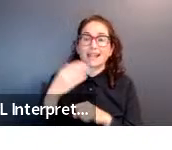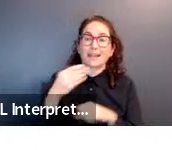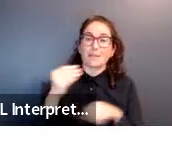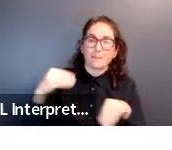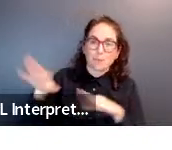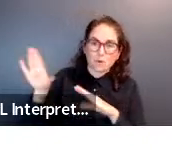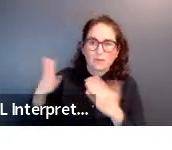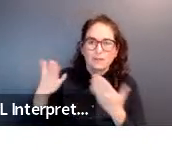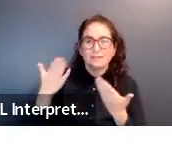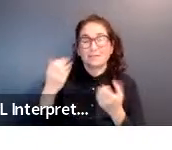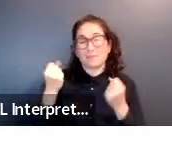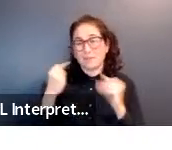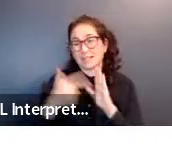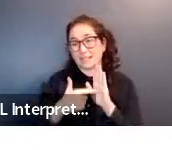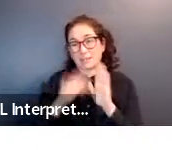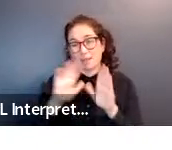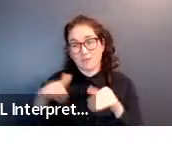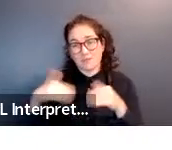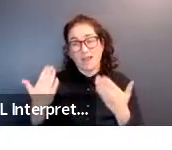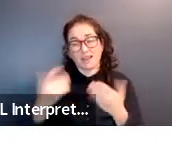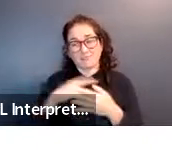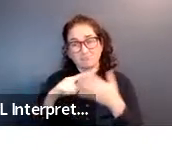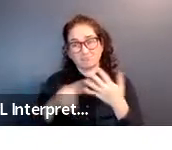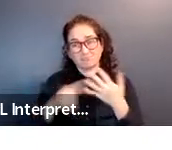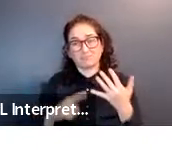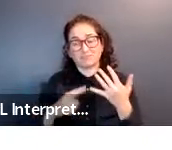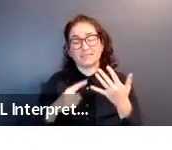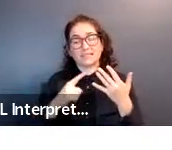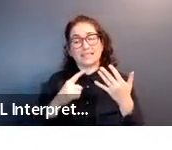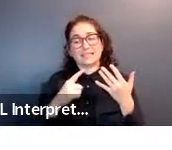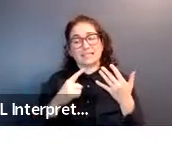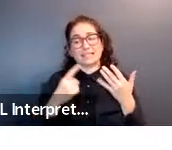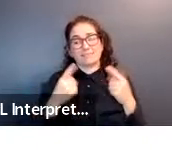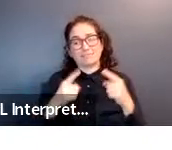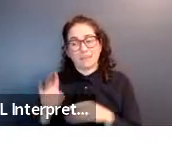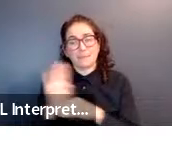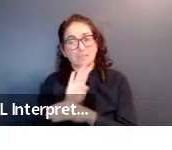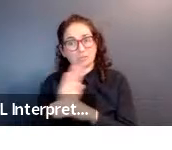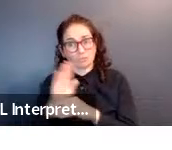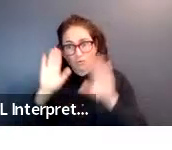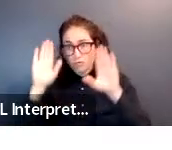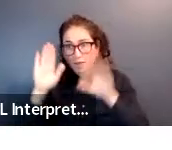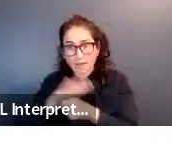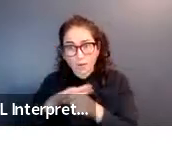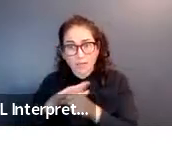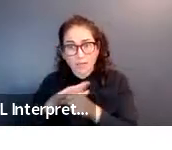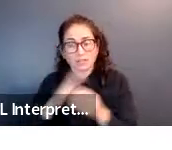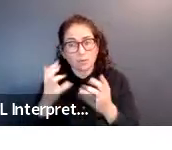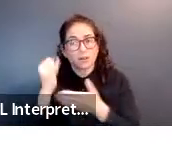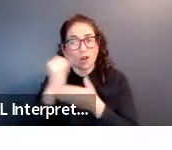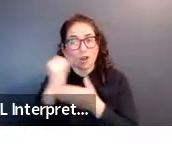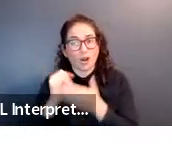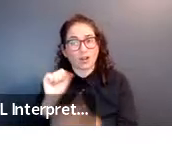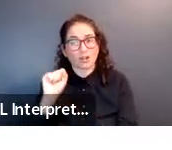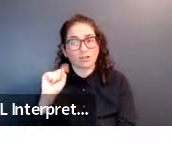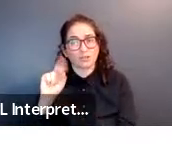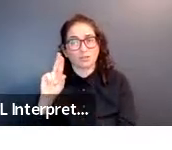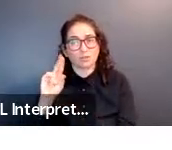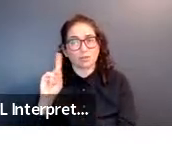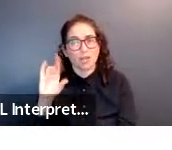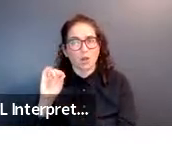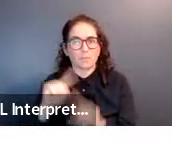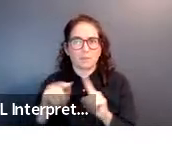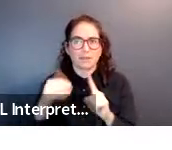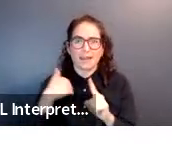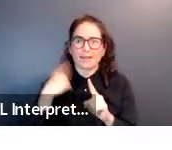examples I provided are instances of businesses where it's a great location, they would love to have an art studio, but there's a provision